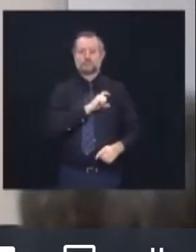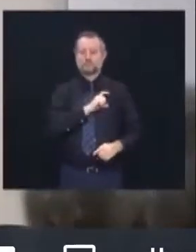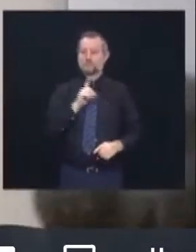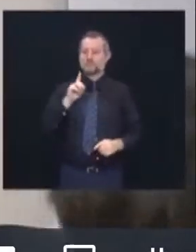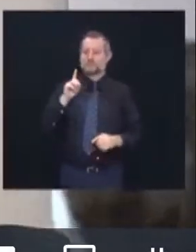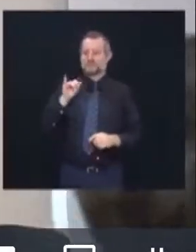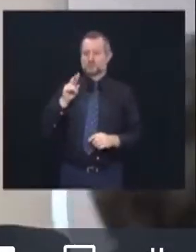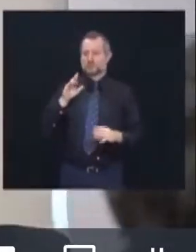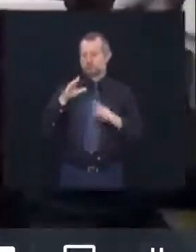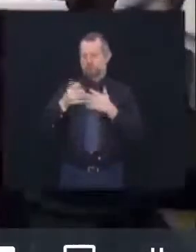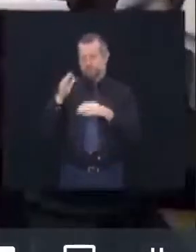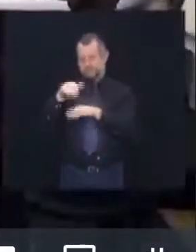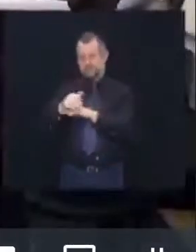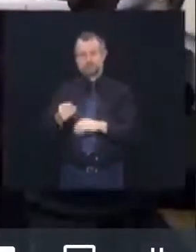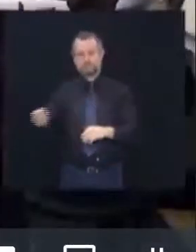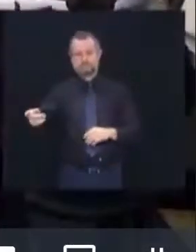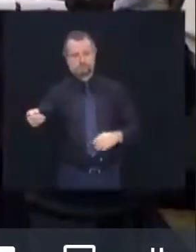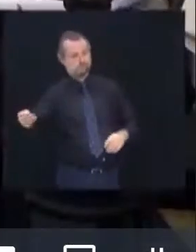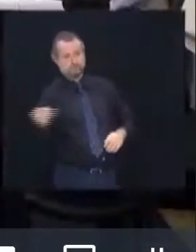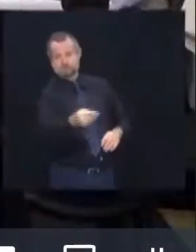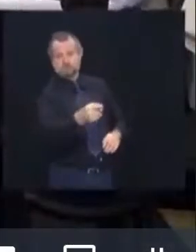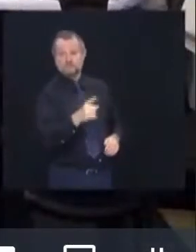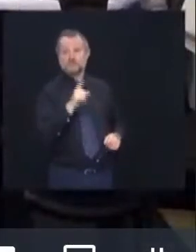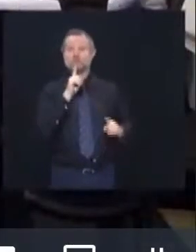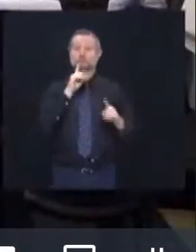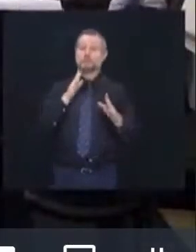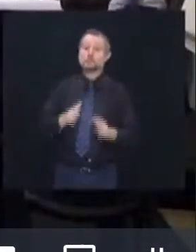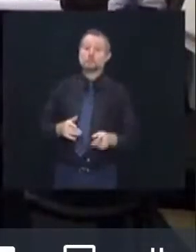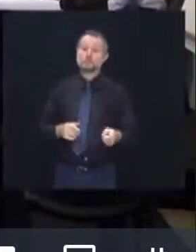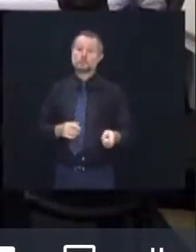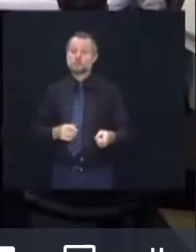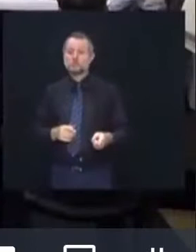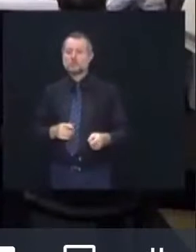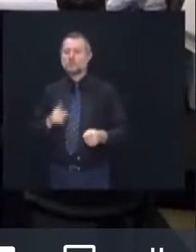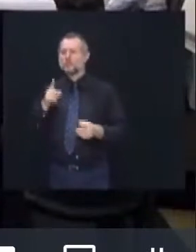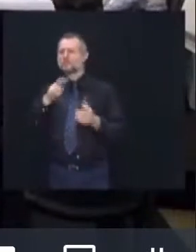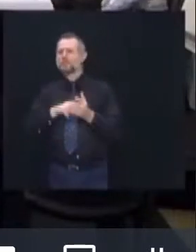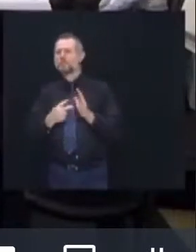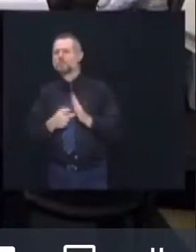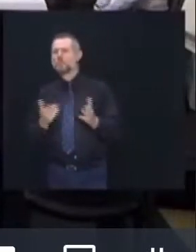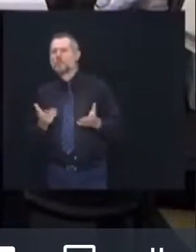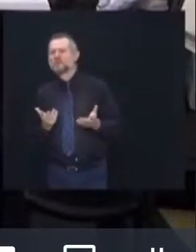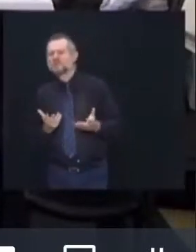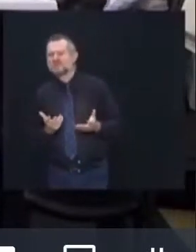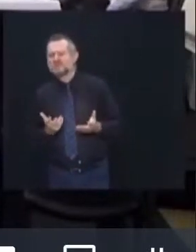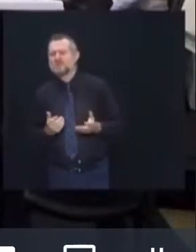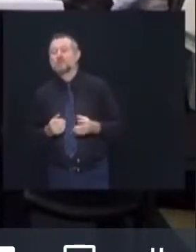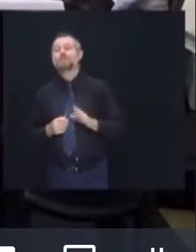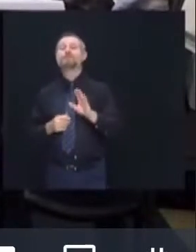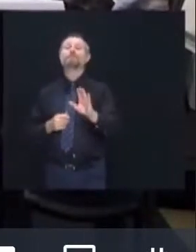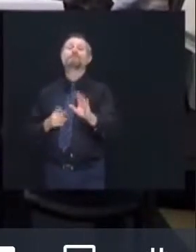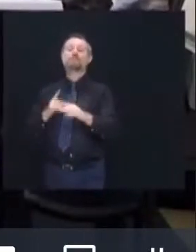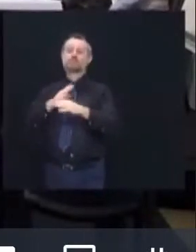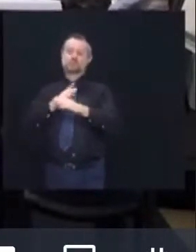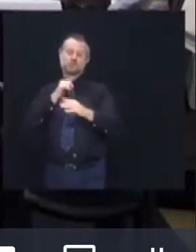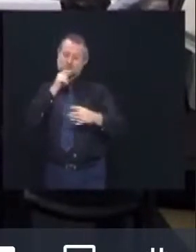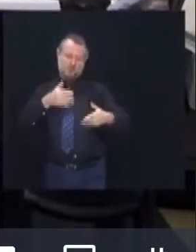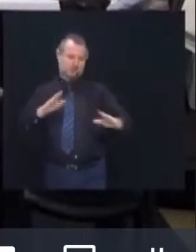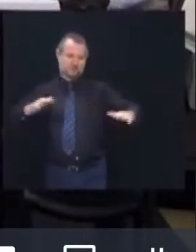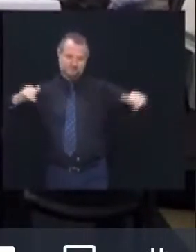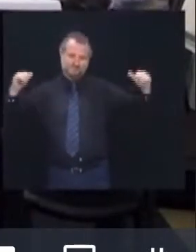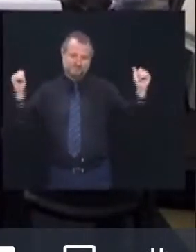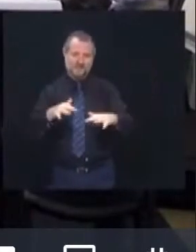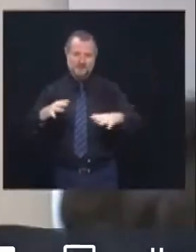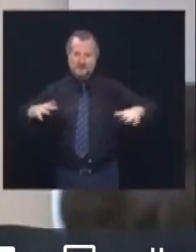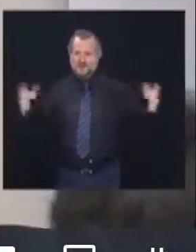night. And that order is To prevent. to shut it down. Correct. Do you know if that in fact? The